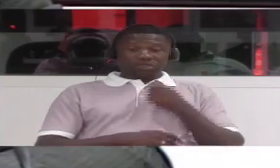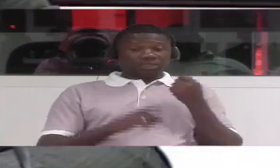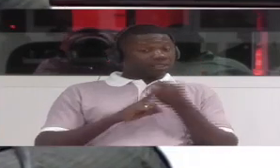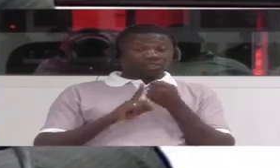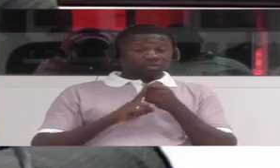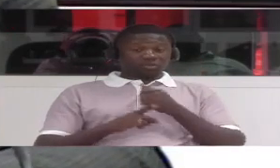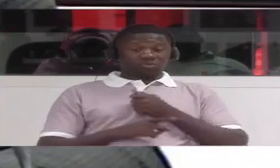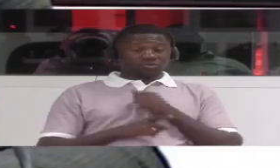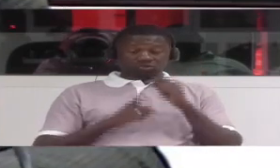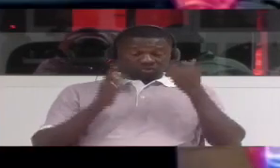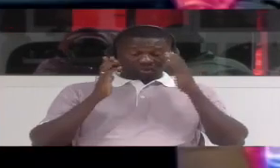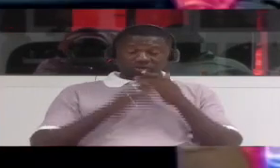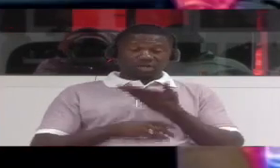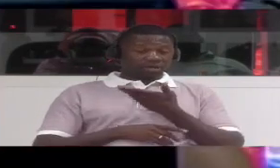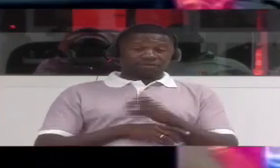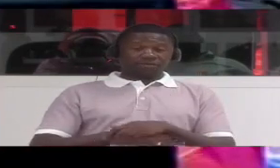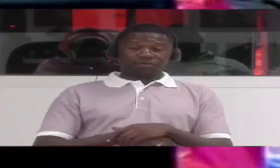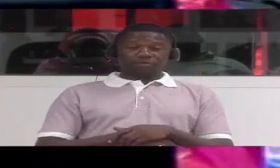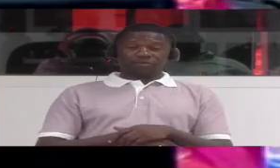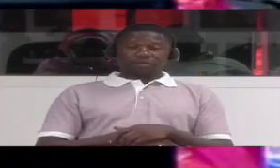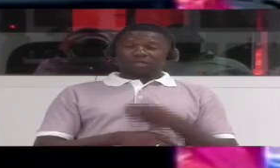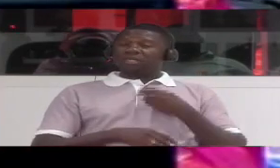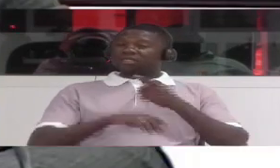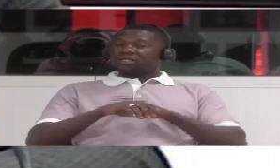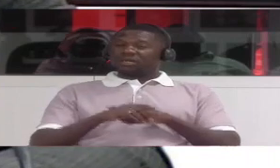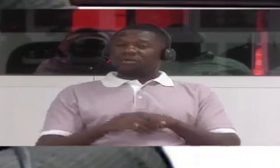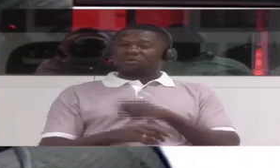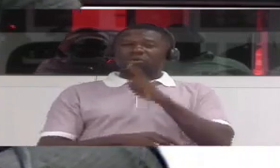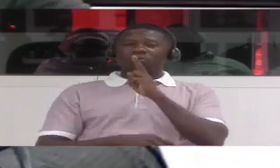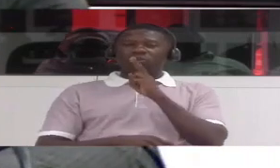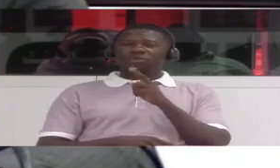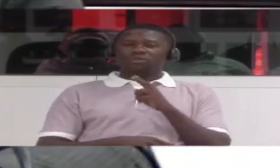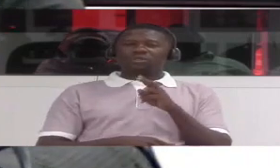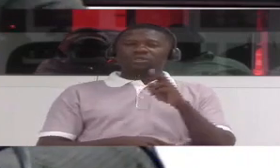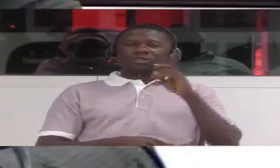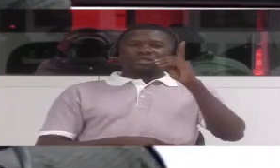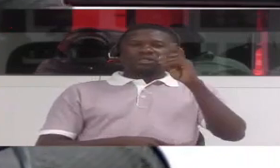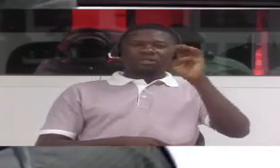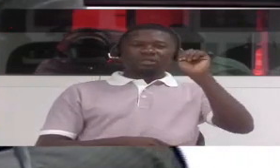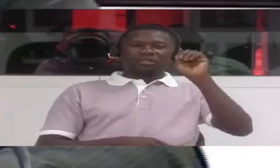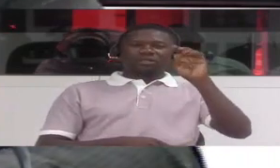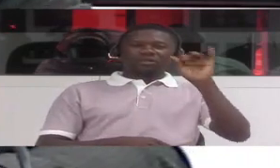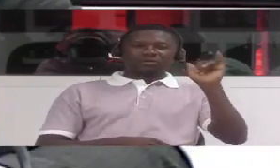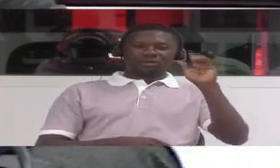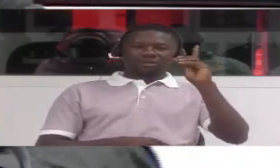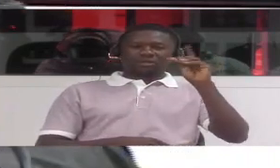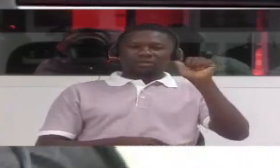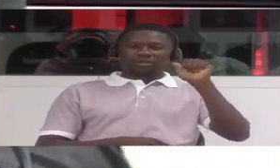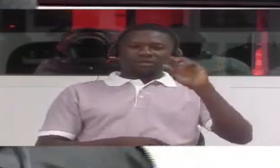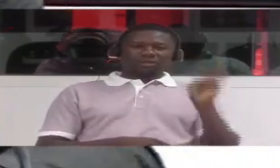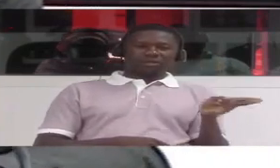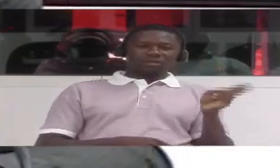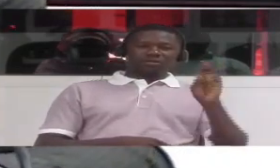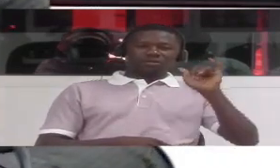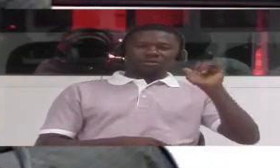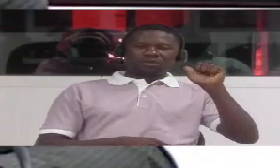the time that he was killed, who was Data Hydera? Data Hydera was the co-owner and editor at the time